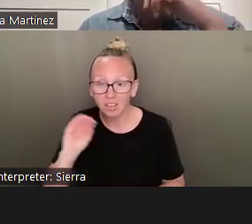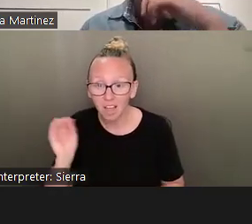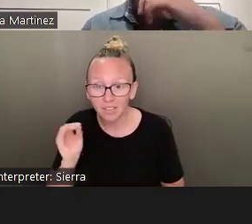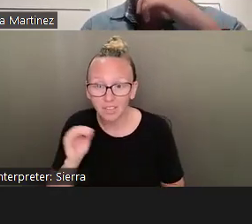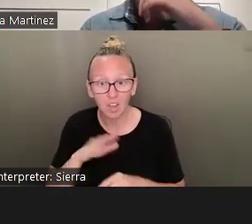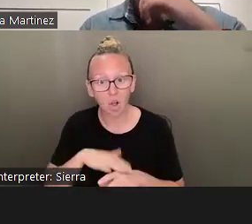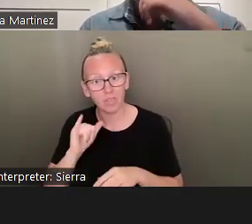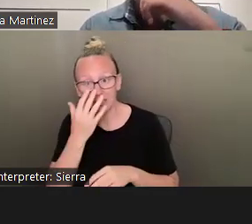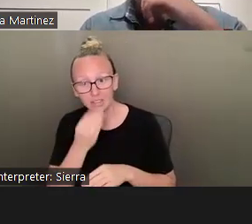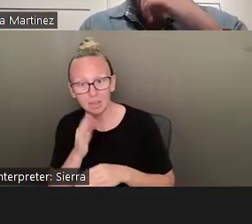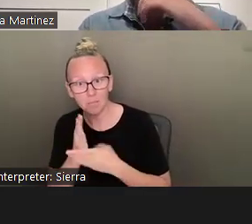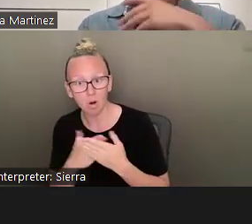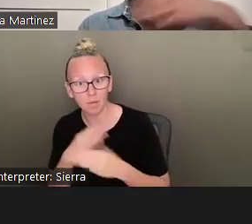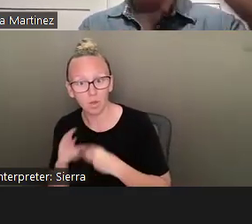side?